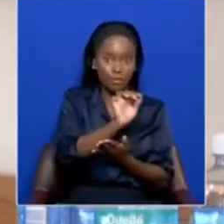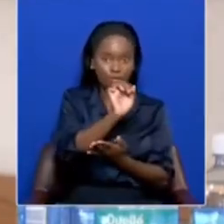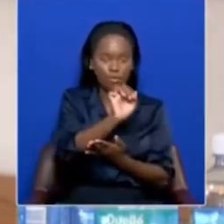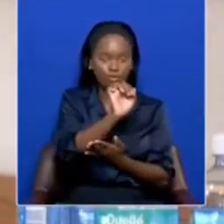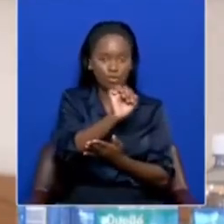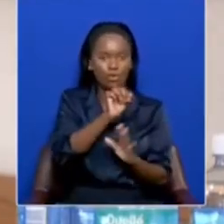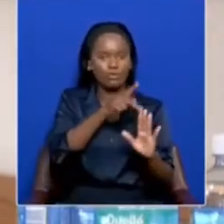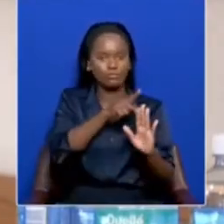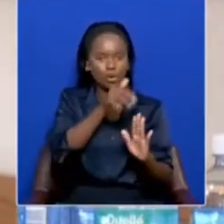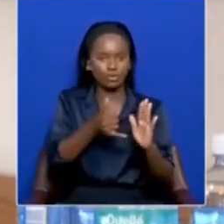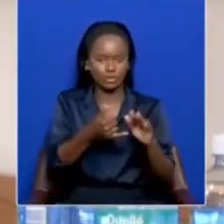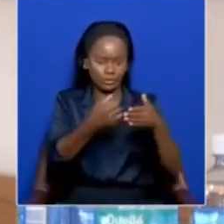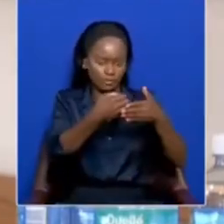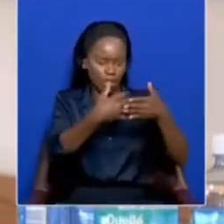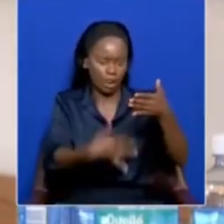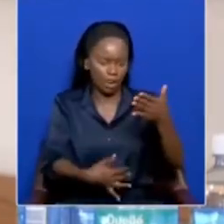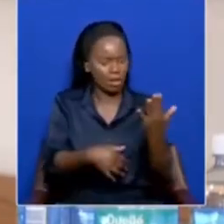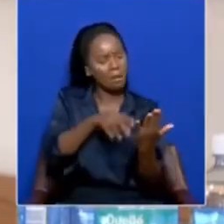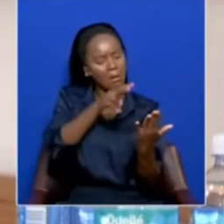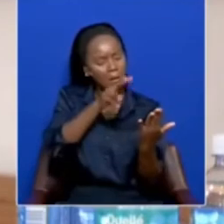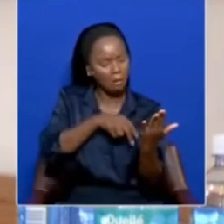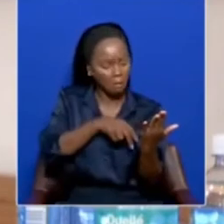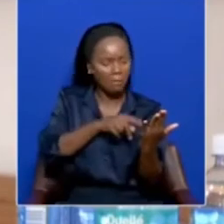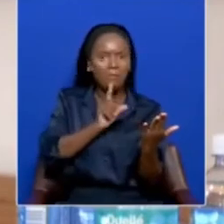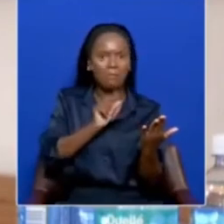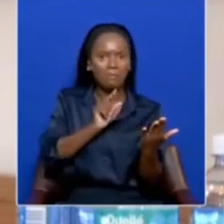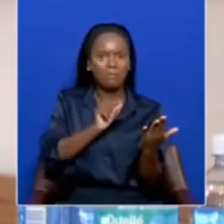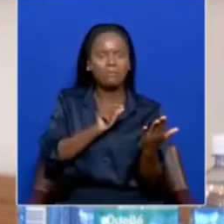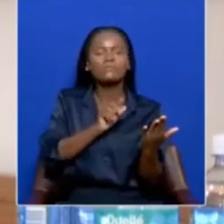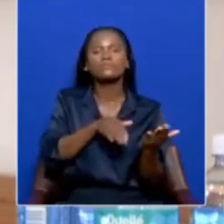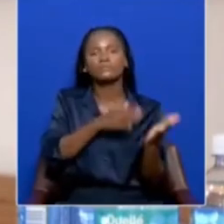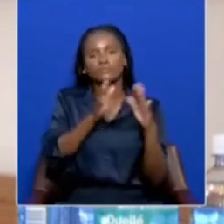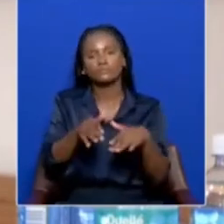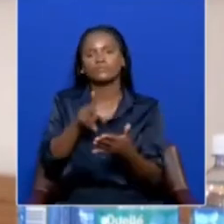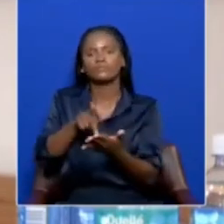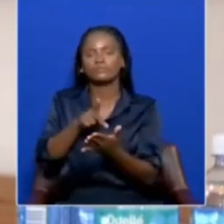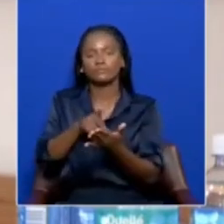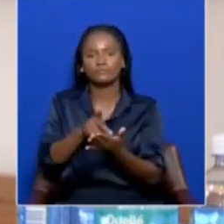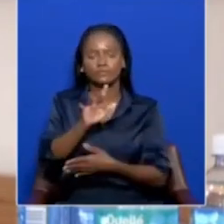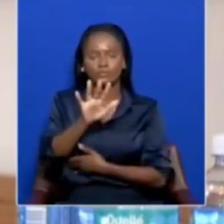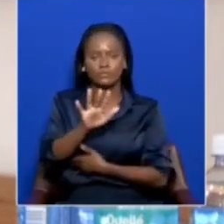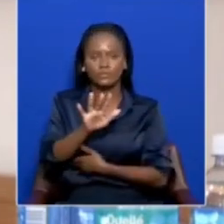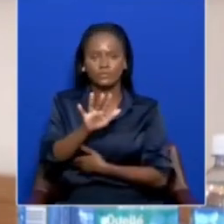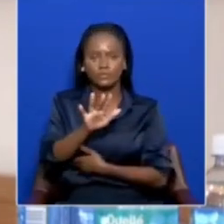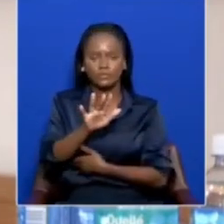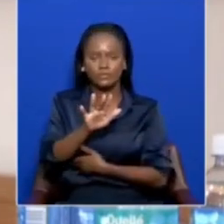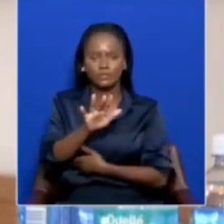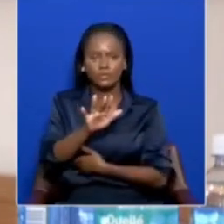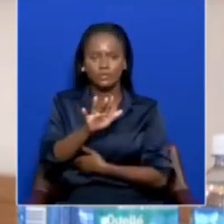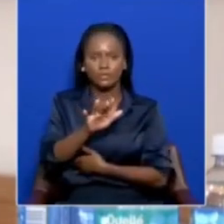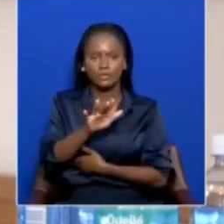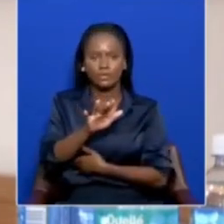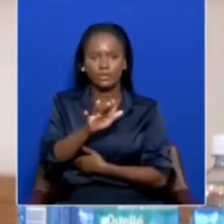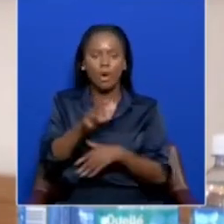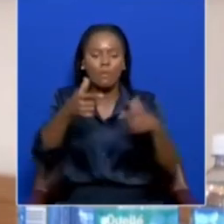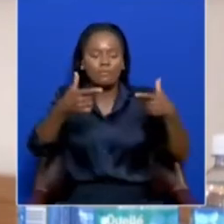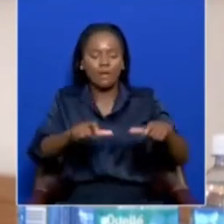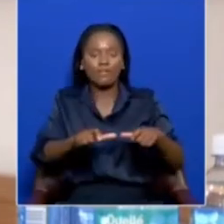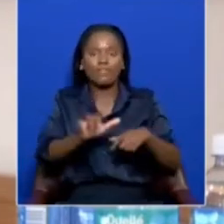page 5, the second paragraph, you then set out what has happened to you or where you've been since